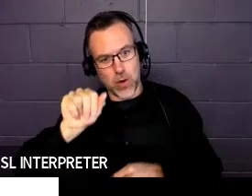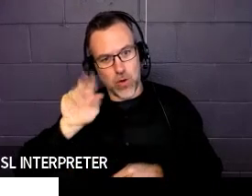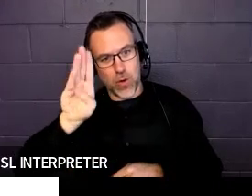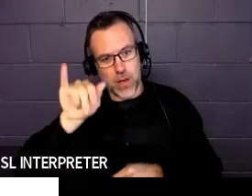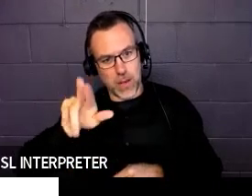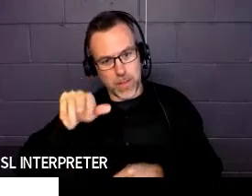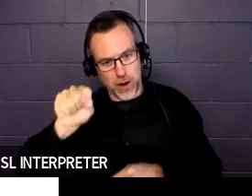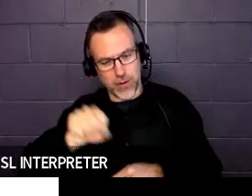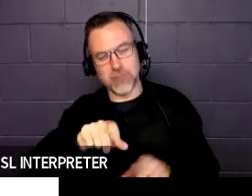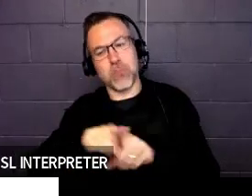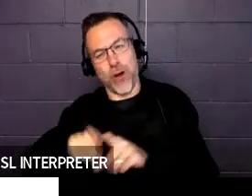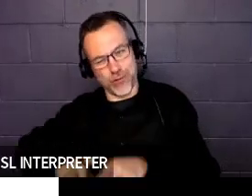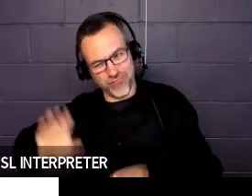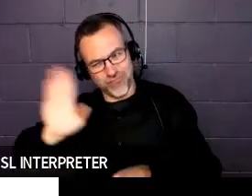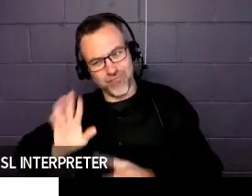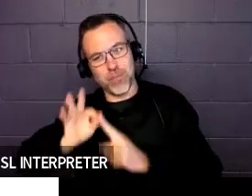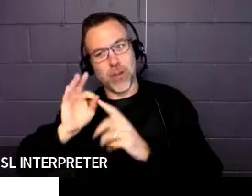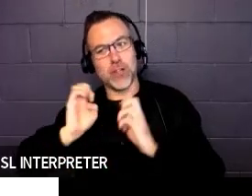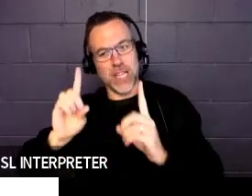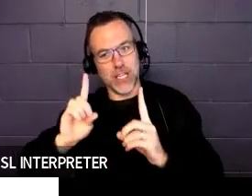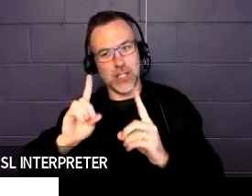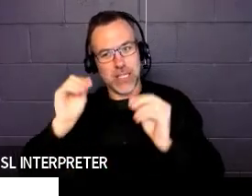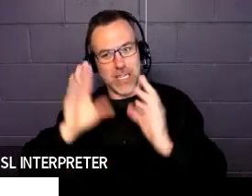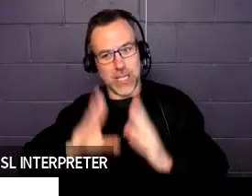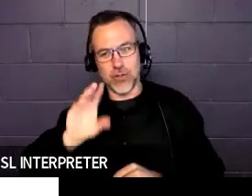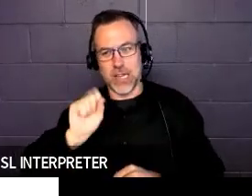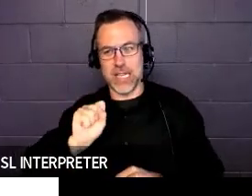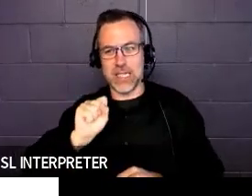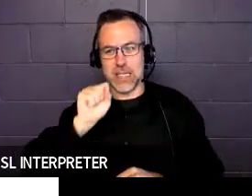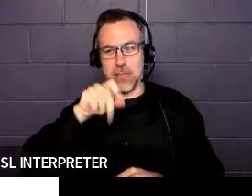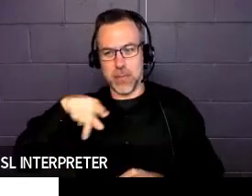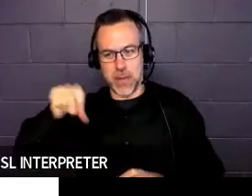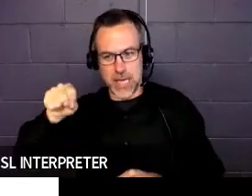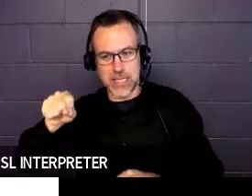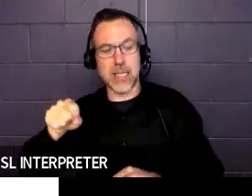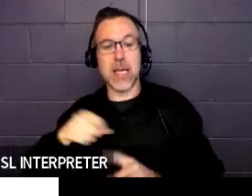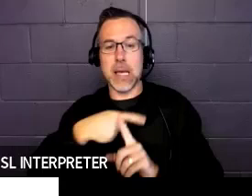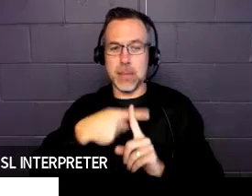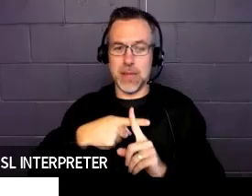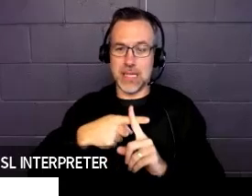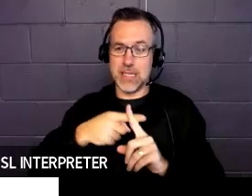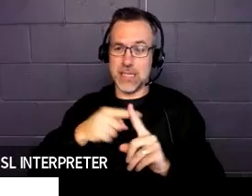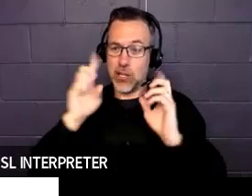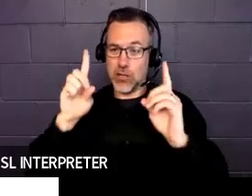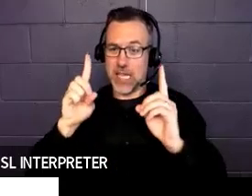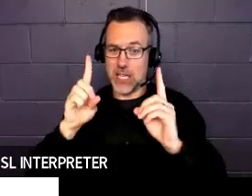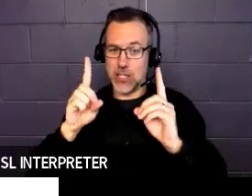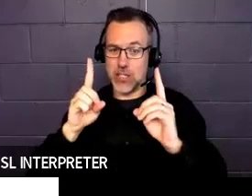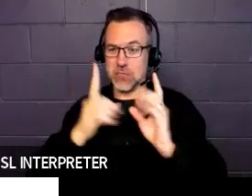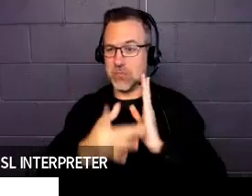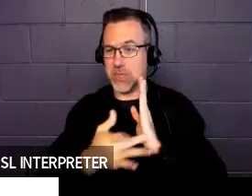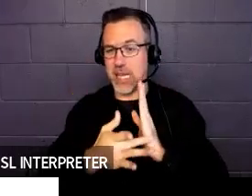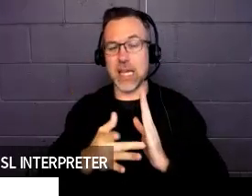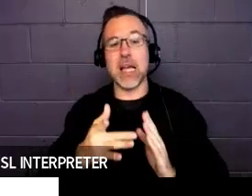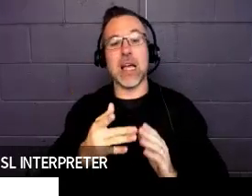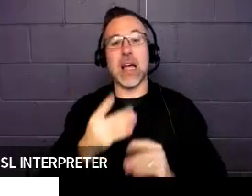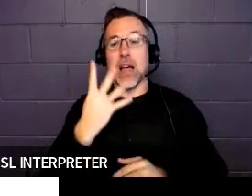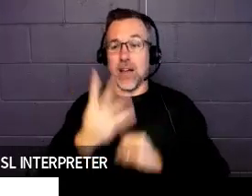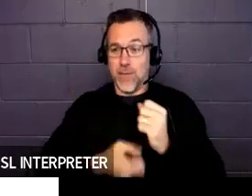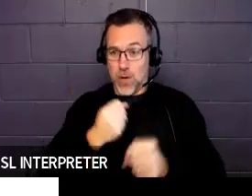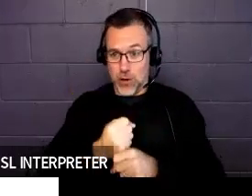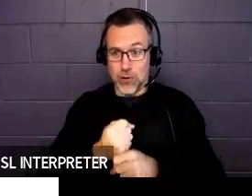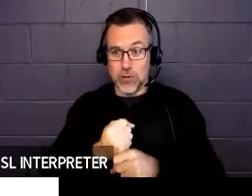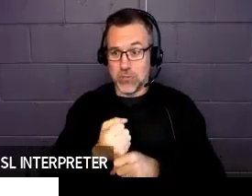a special education teacher and an SPPS, as well as an ed tech, until about 4 years ago when I joined the